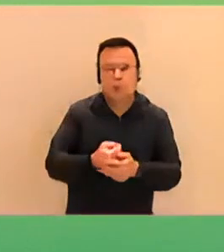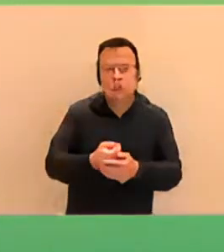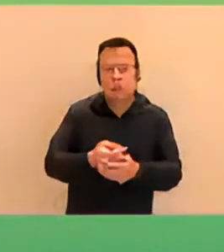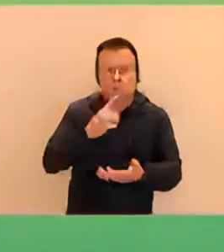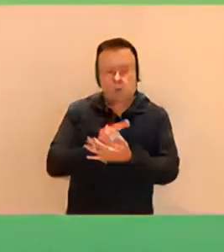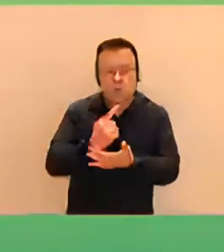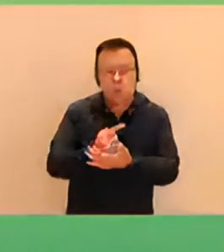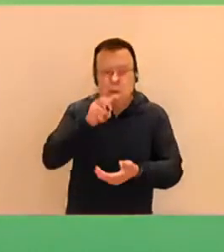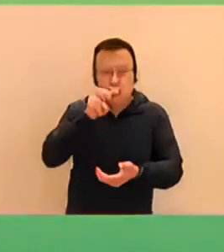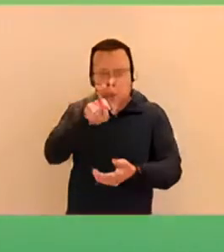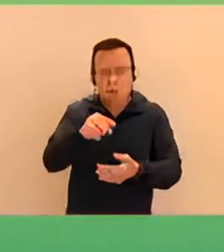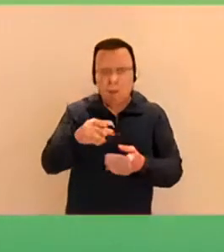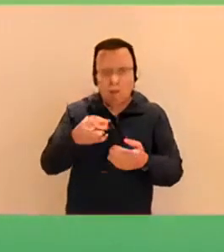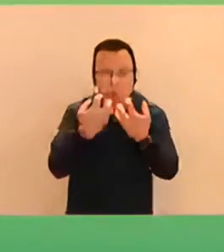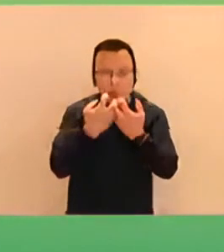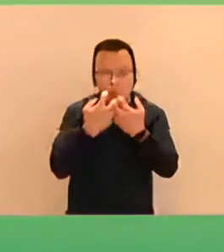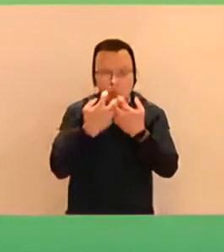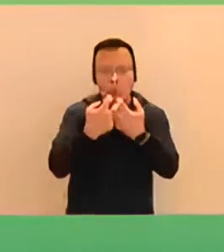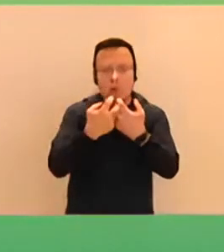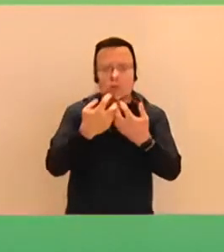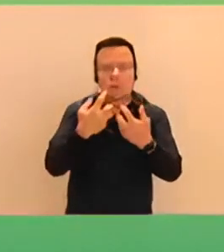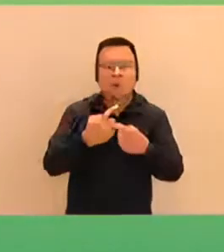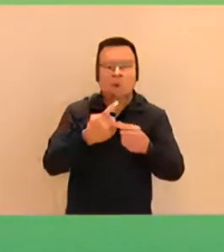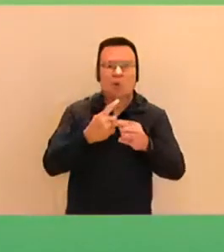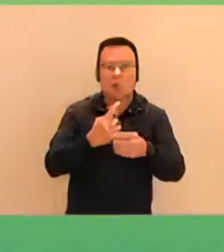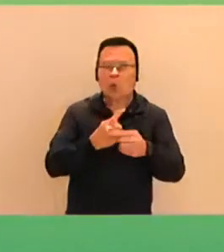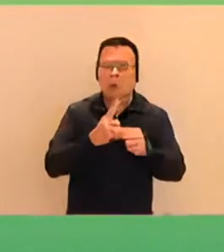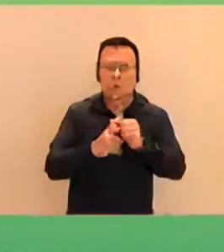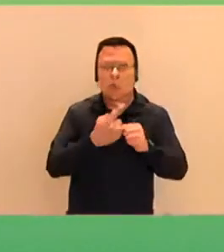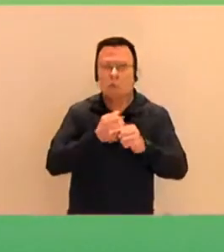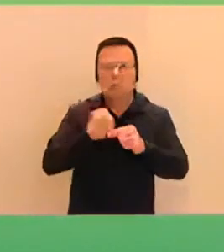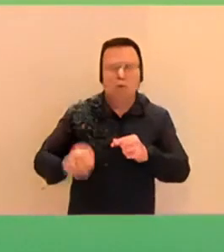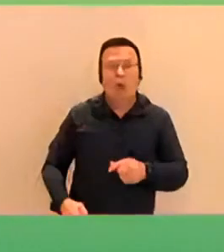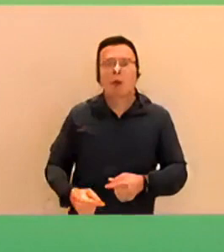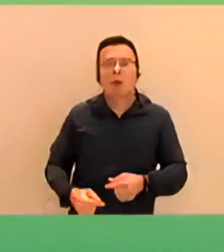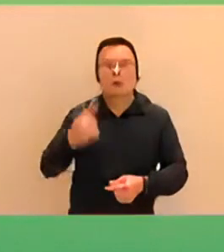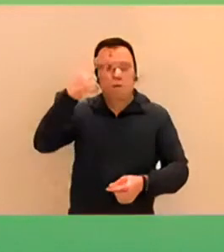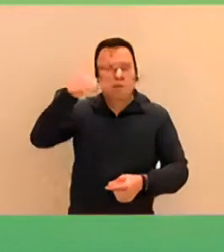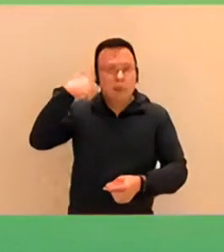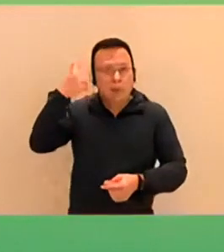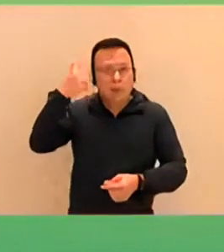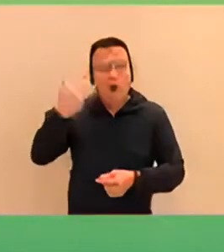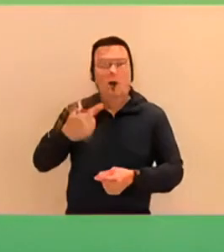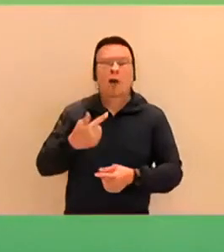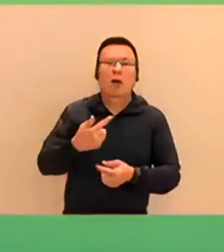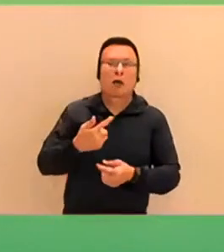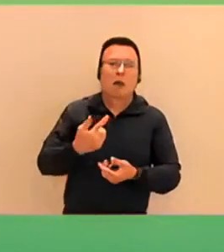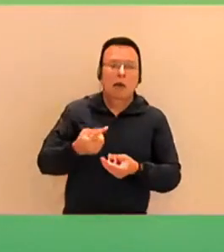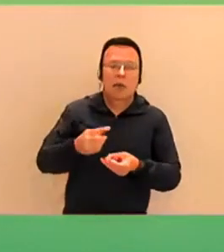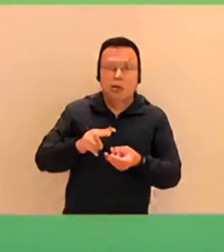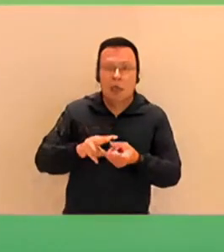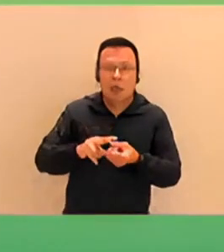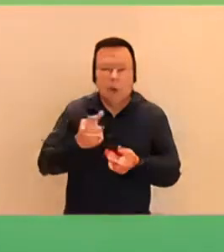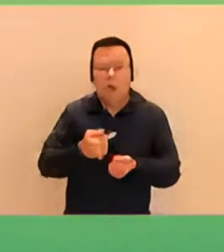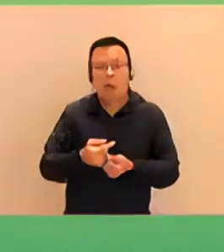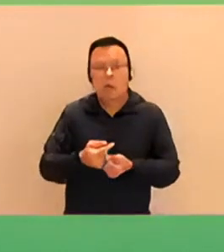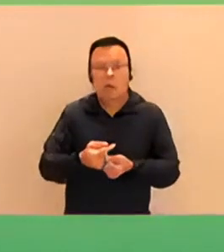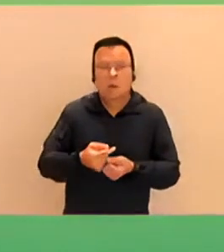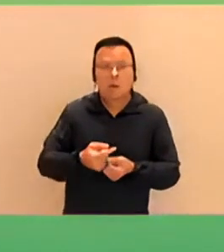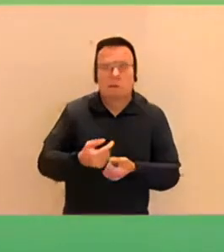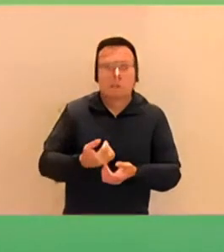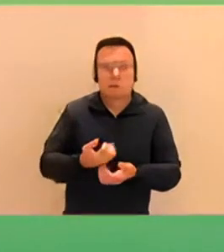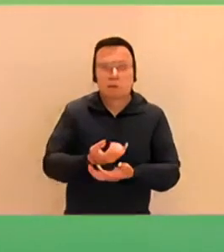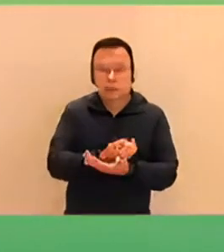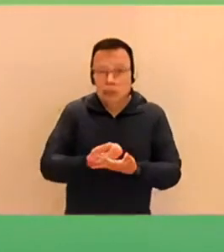only in China, but also in Europe, in the United States. People nowadays more talk about data, what happens in real world,